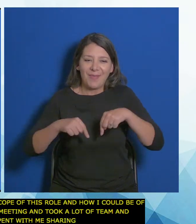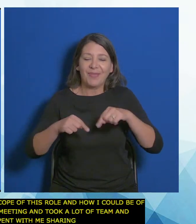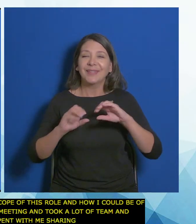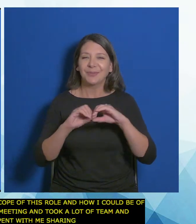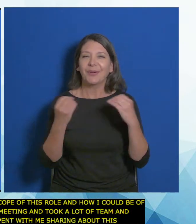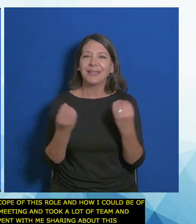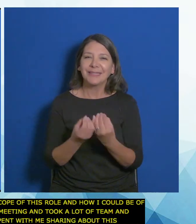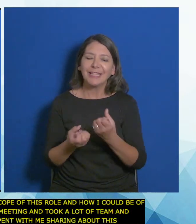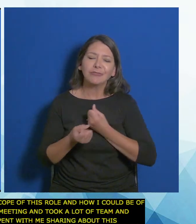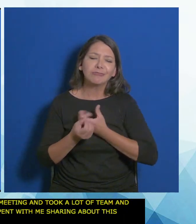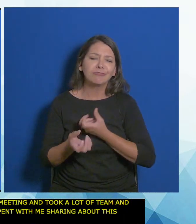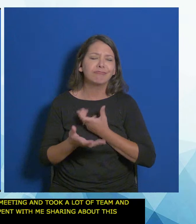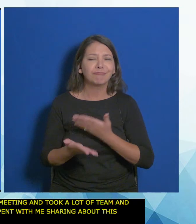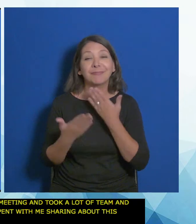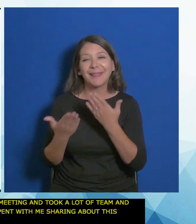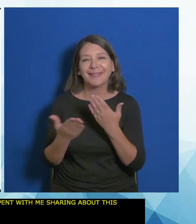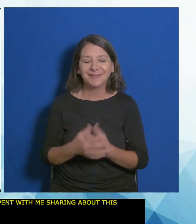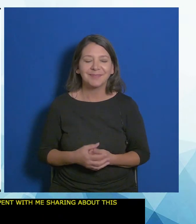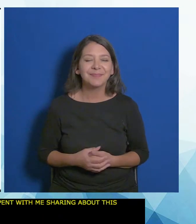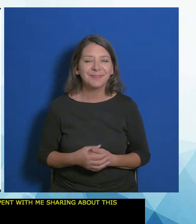organization. Next slide, please.